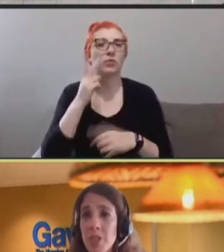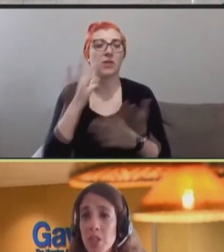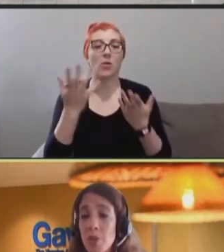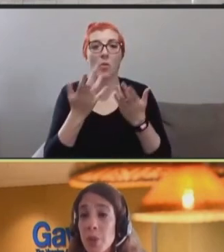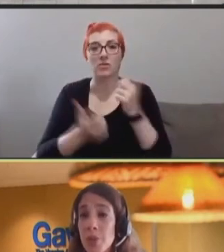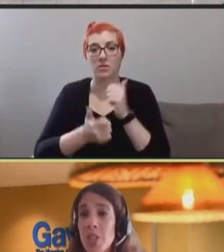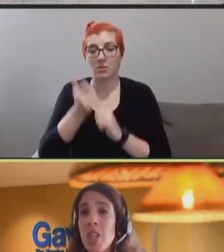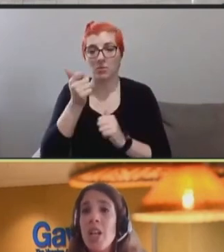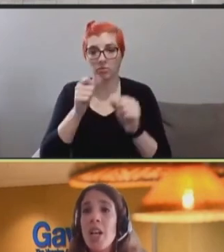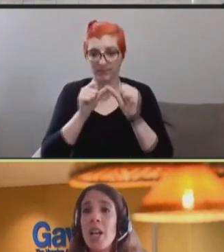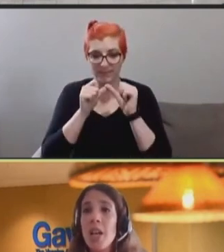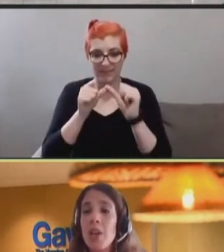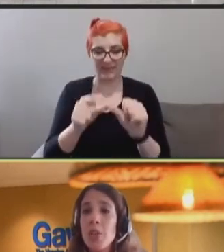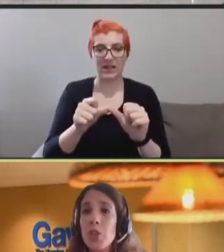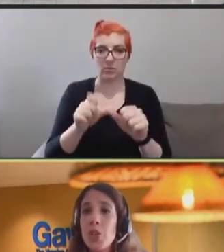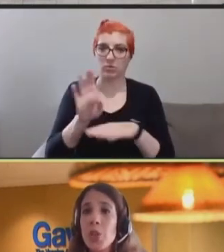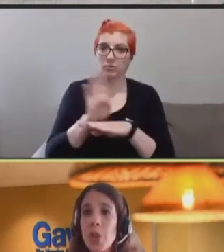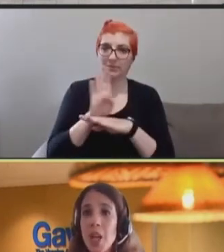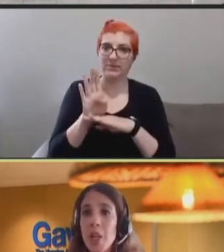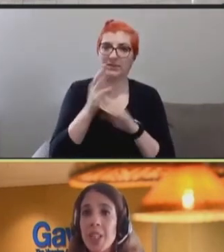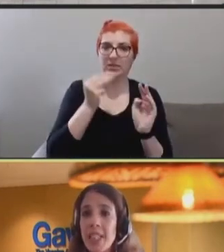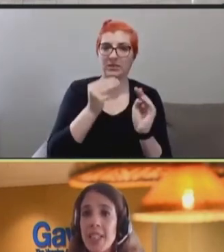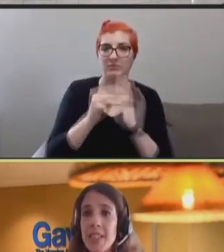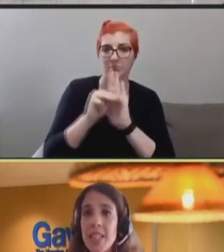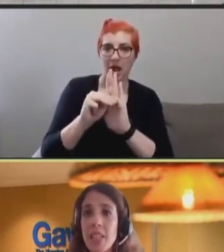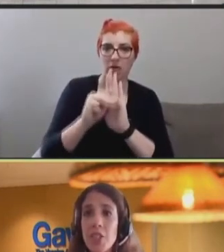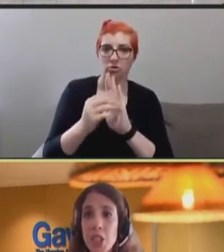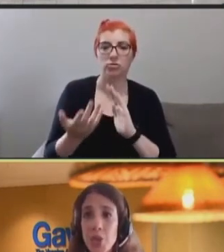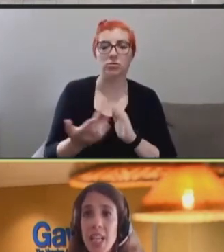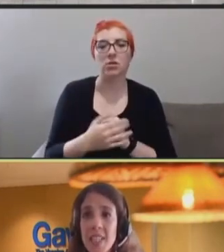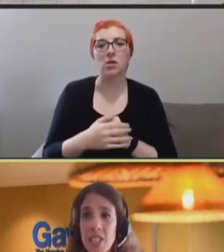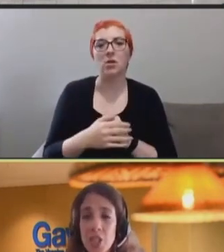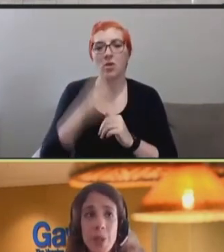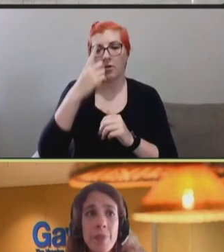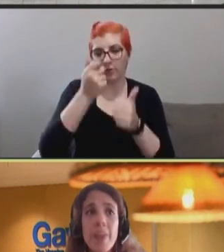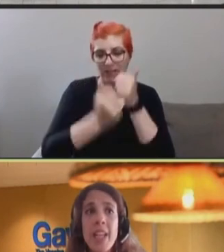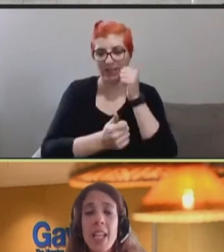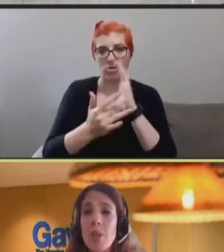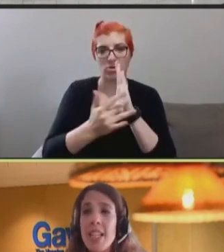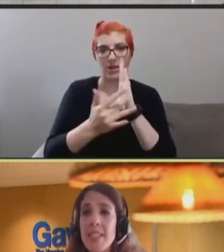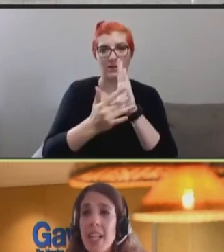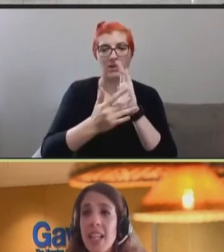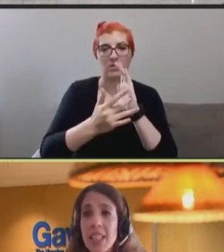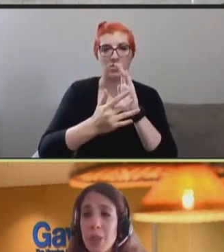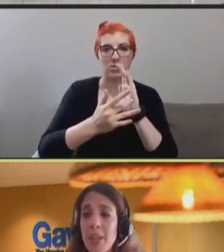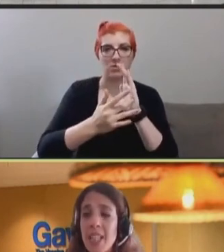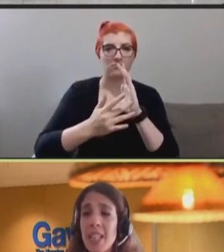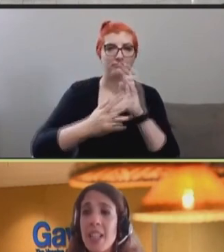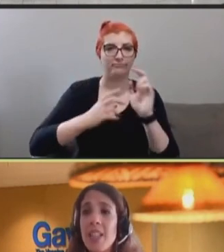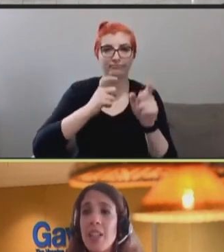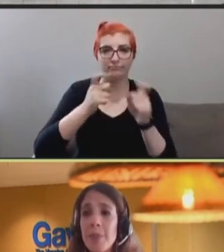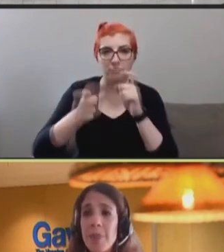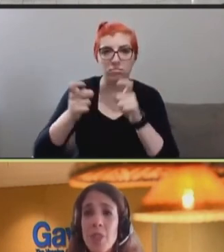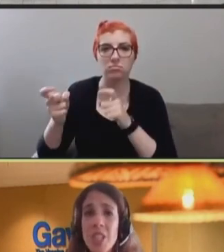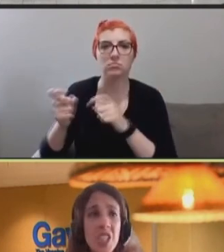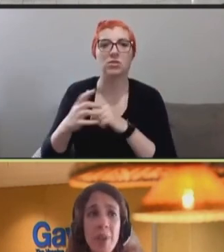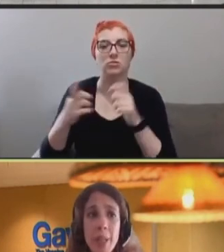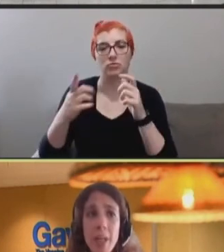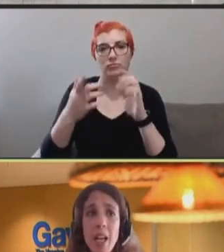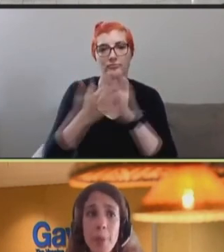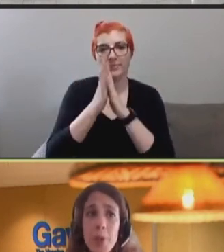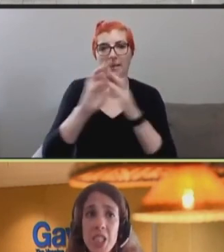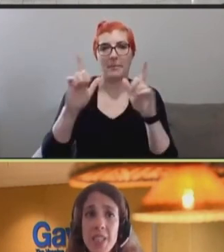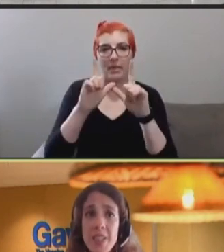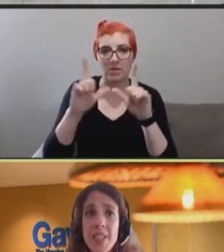sustainable business models to get these technology to licensure, as well as identifying